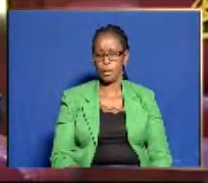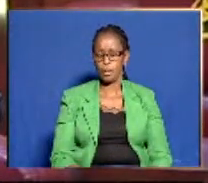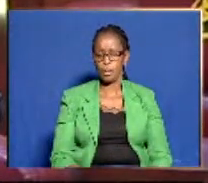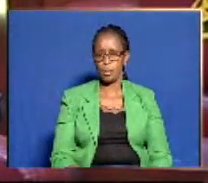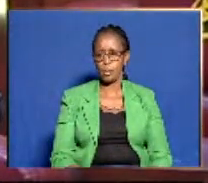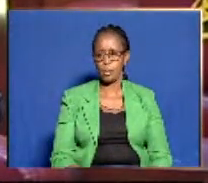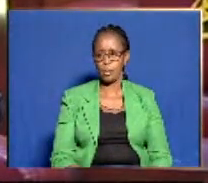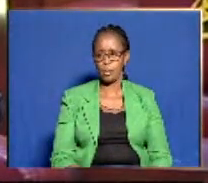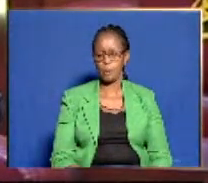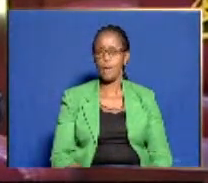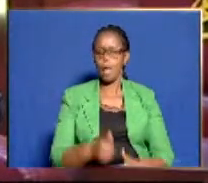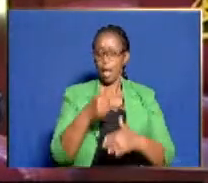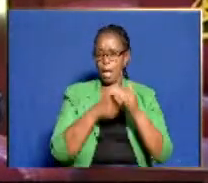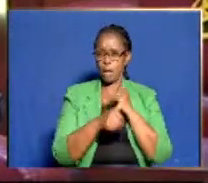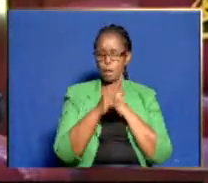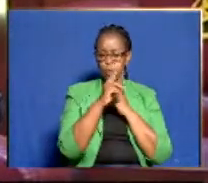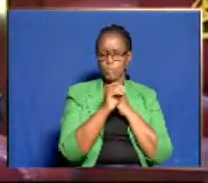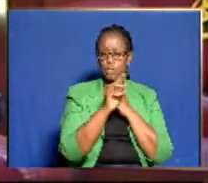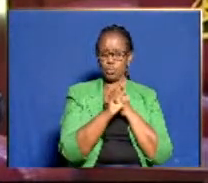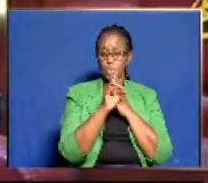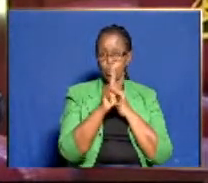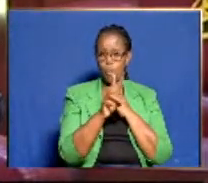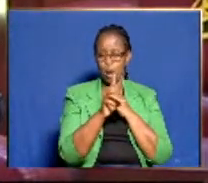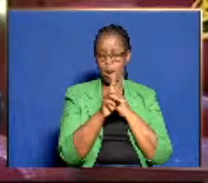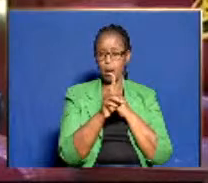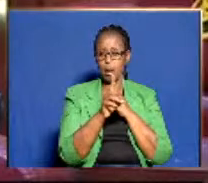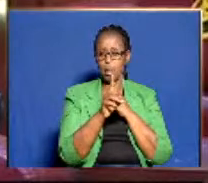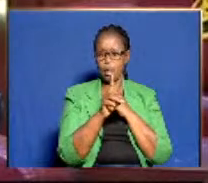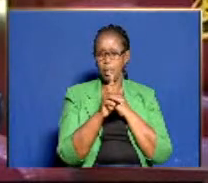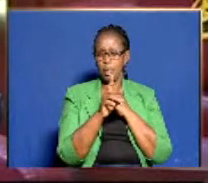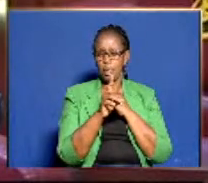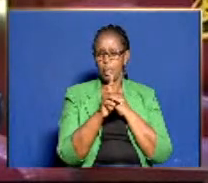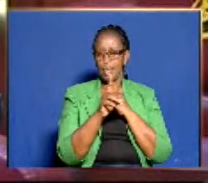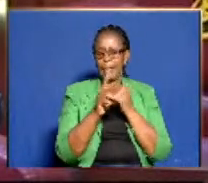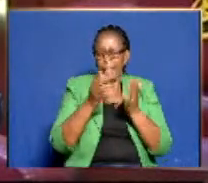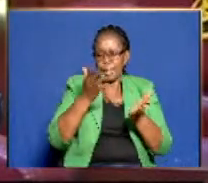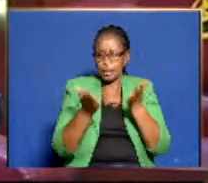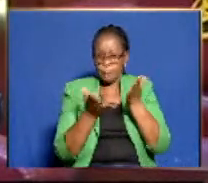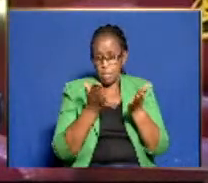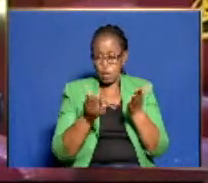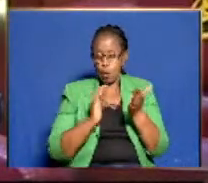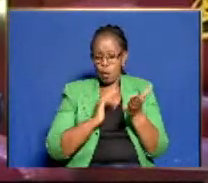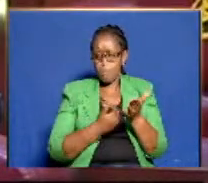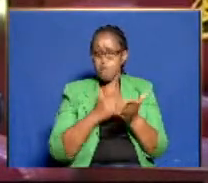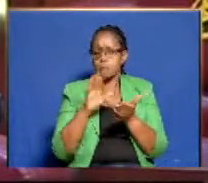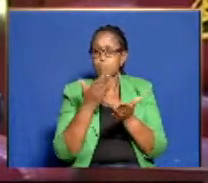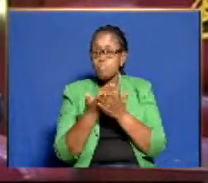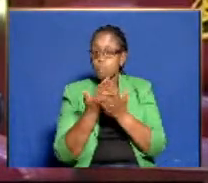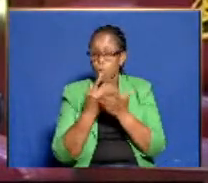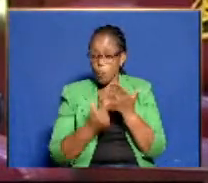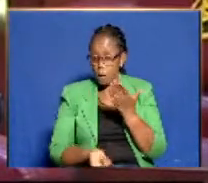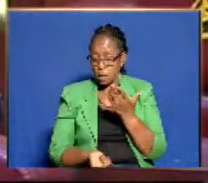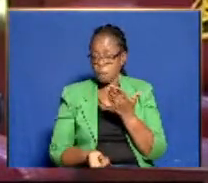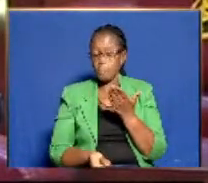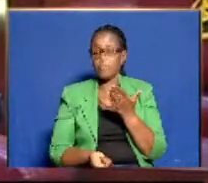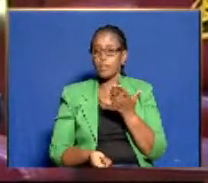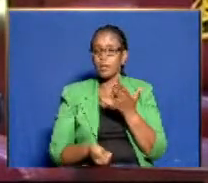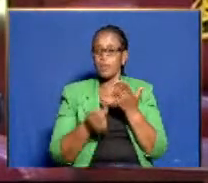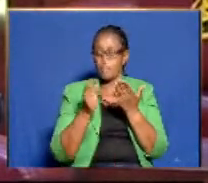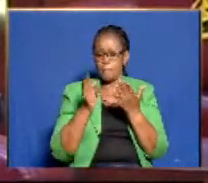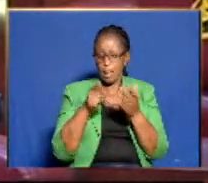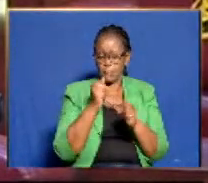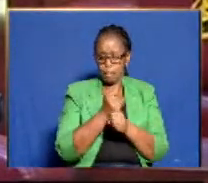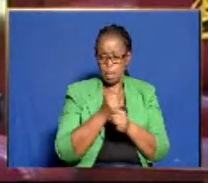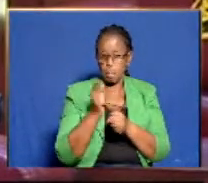under the 2021 supplementary estimates, the committee proposed that this is regularized in